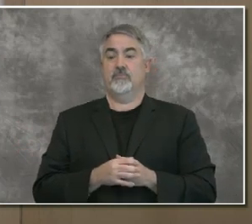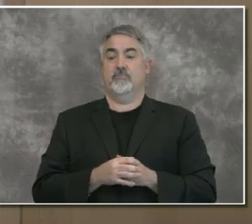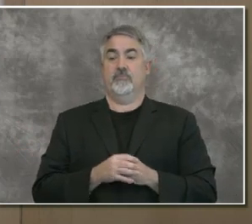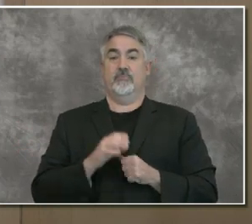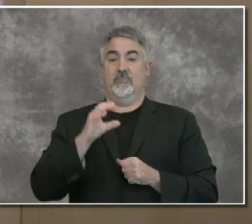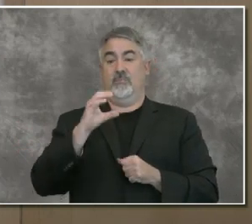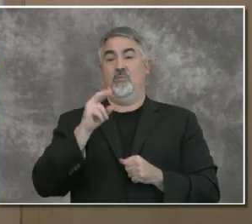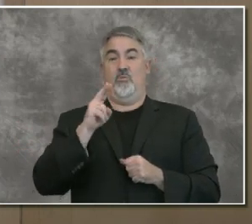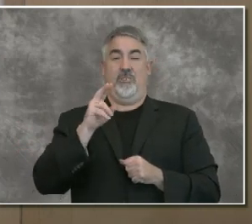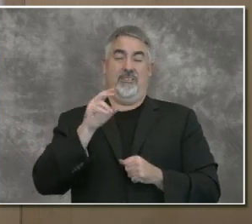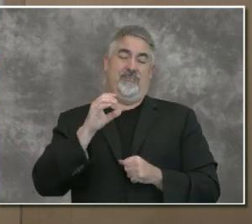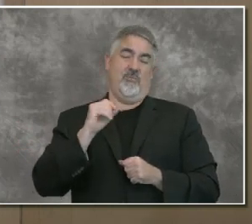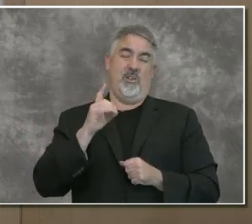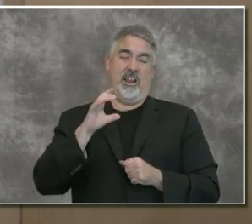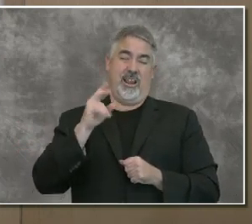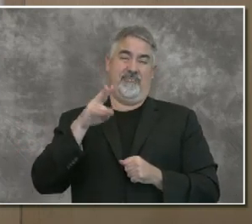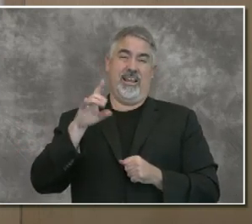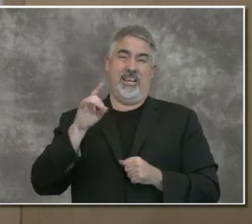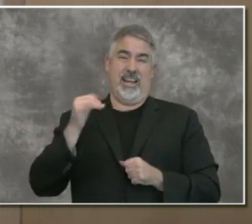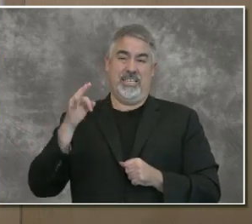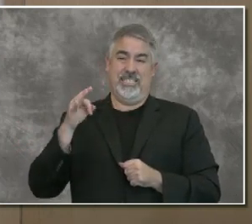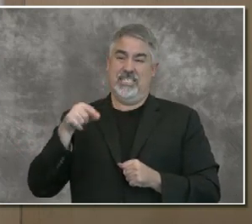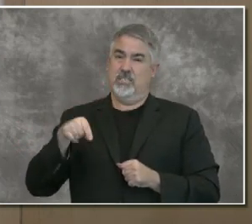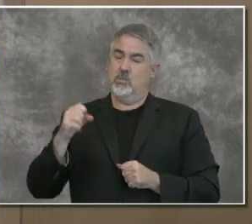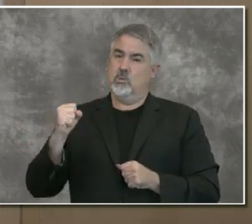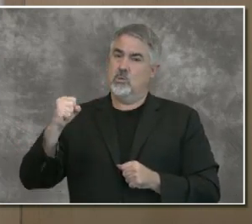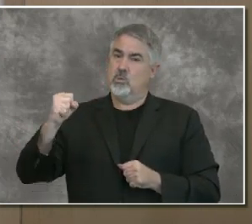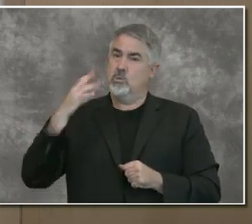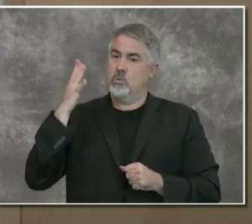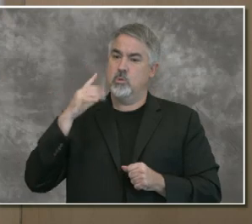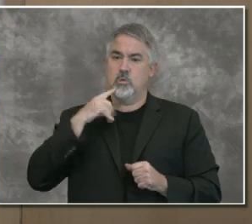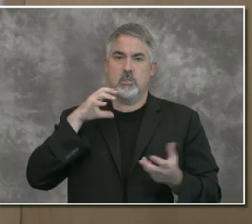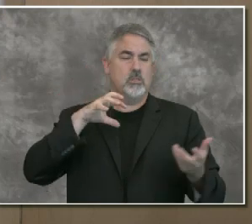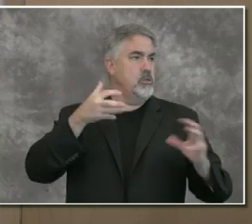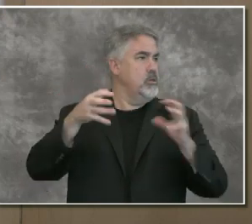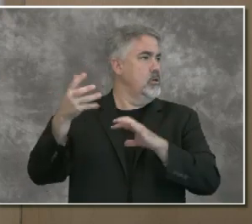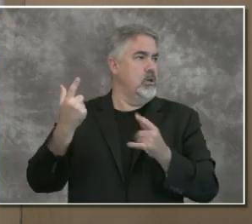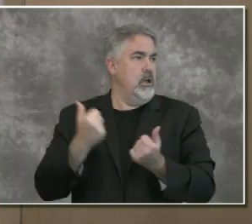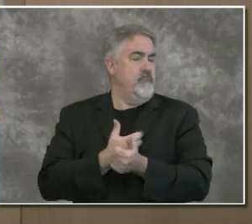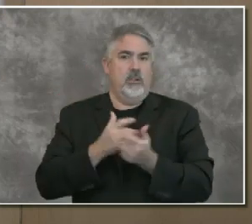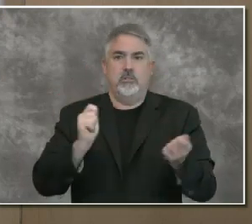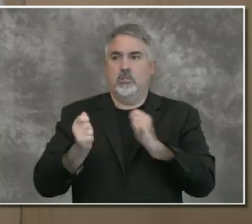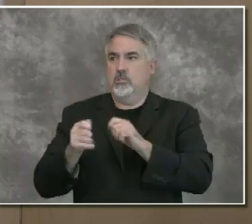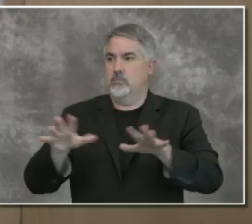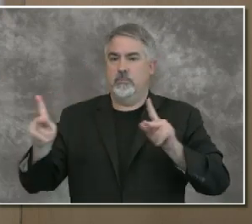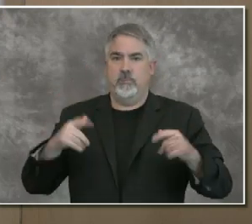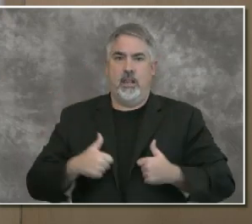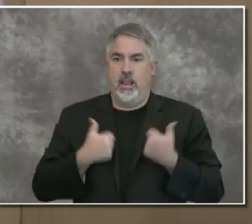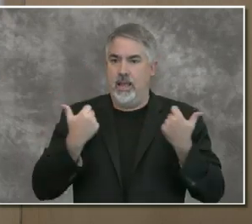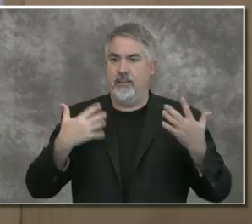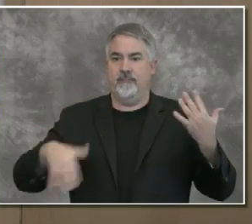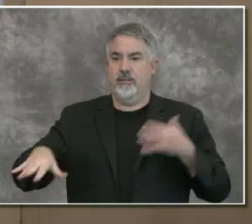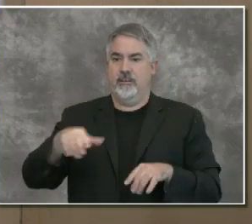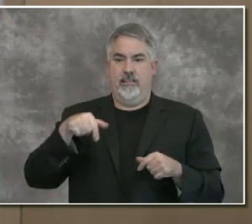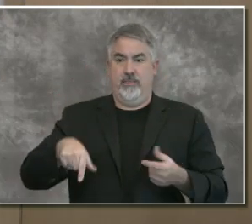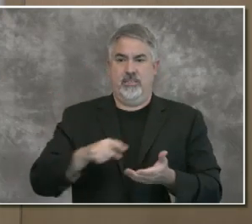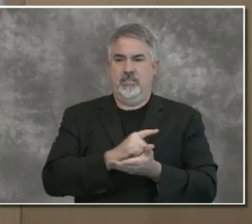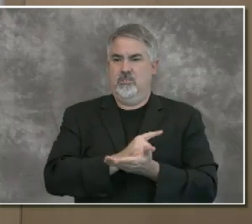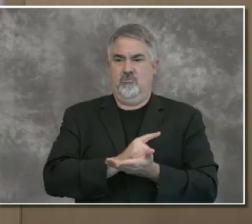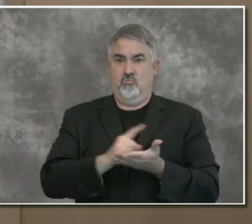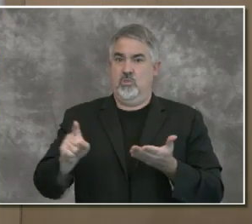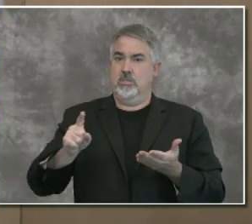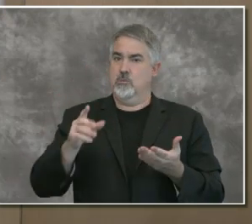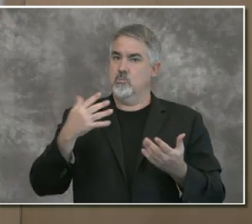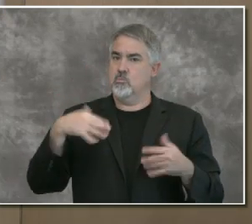curveball at many activities, and particularly for this week, which is National Public Health Week, which